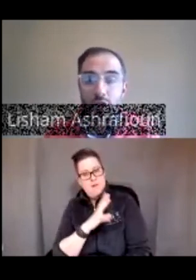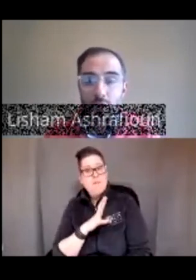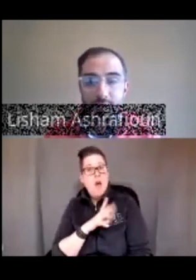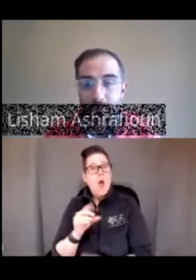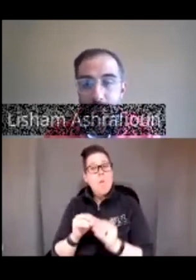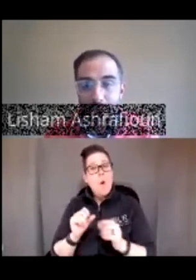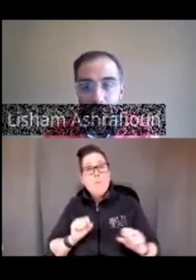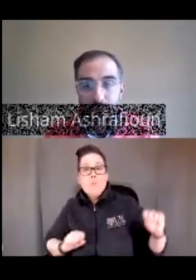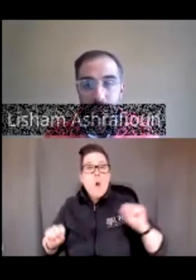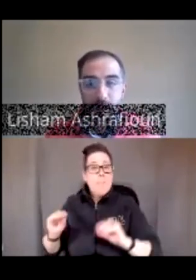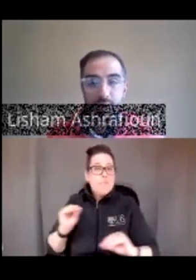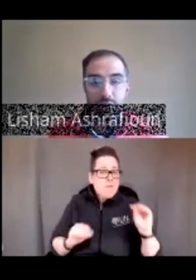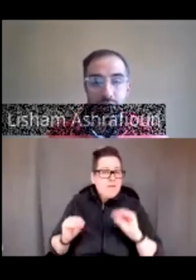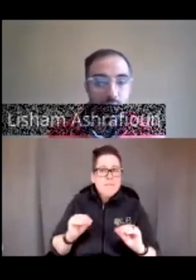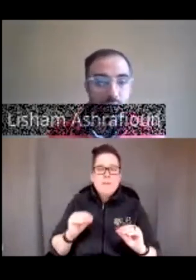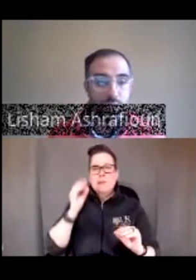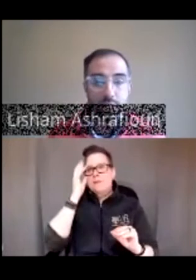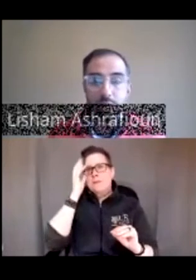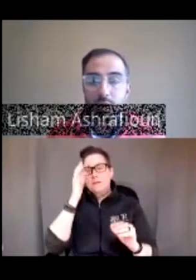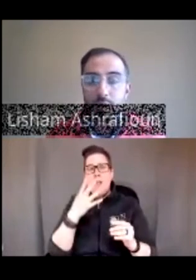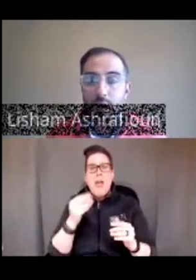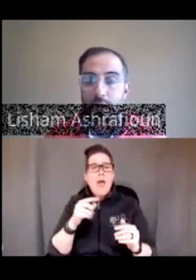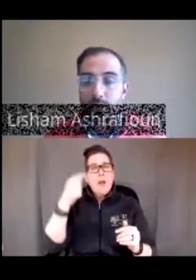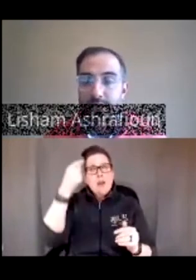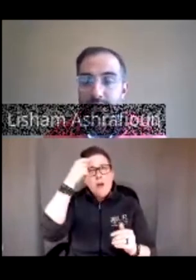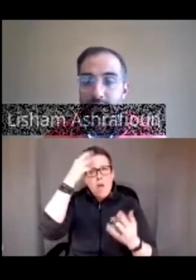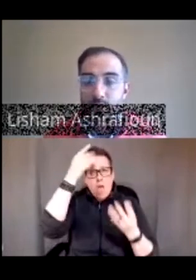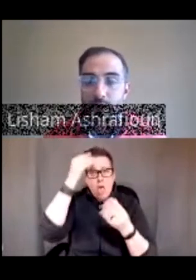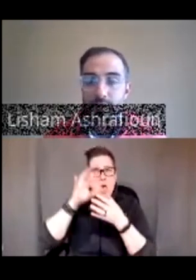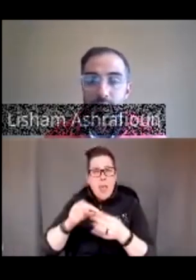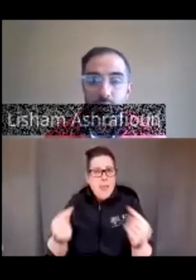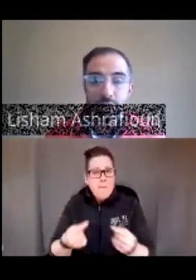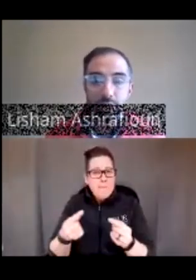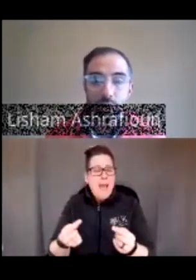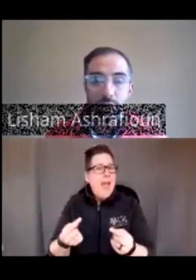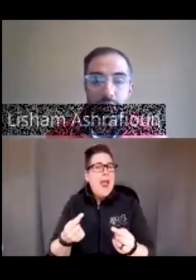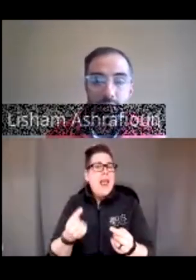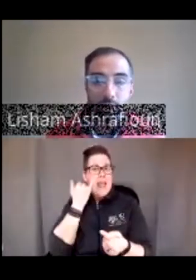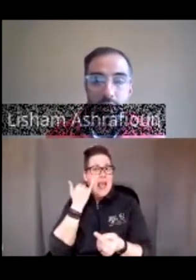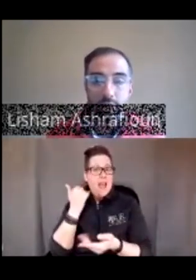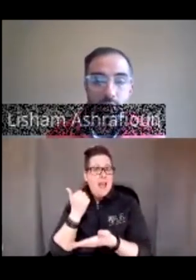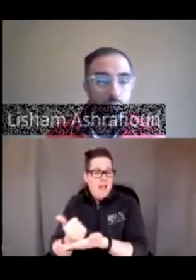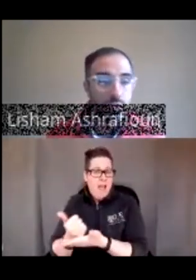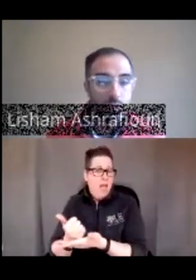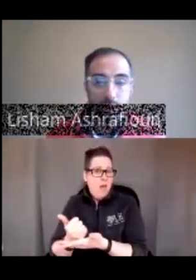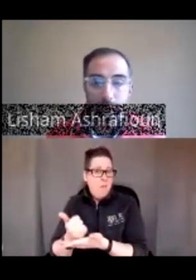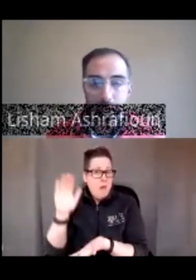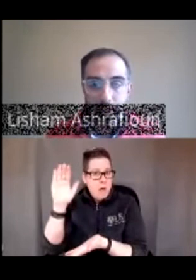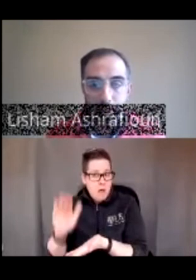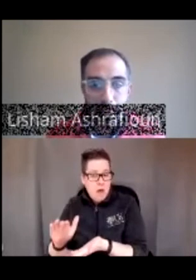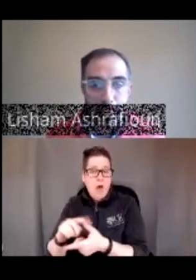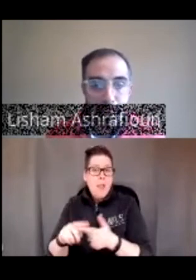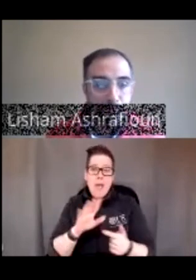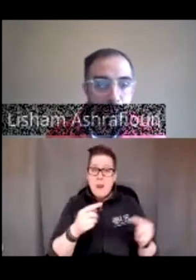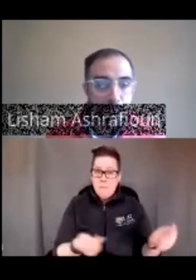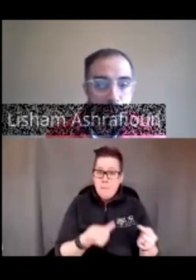and addressing some of the pain-related cognitive distortions to assist with decreasing loneliness among individuals with chronic pain.